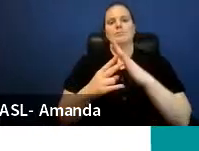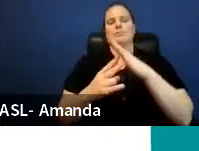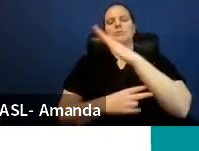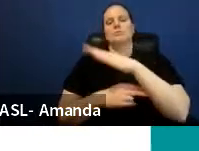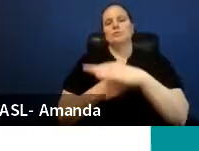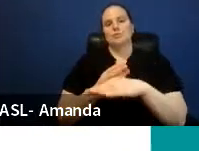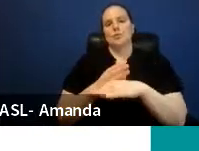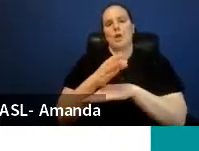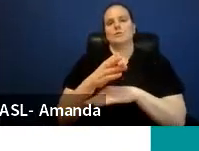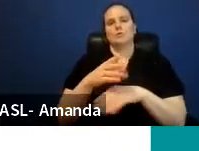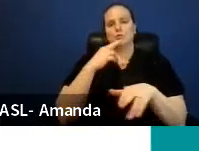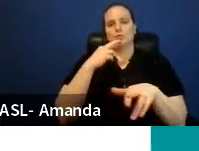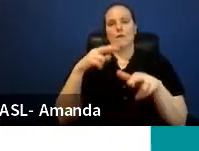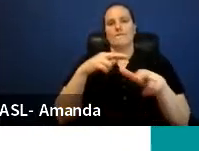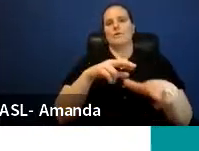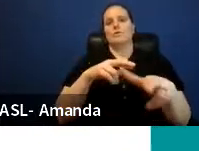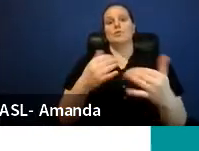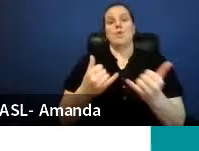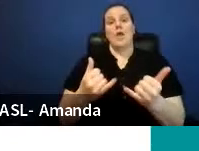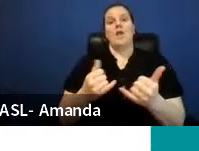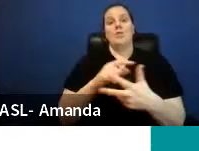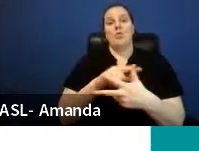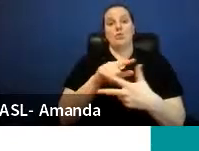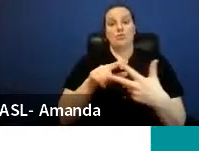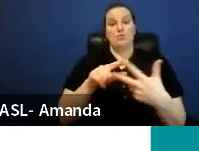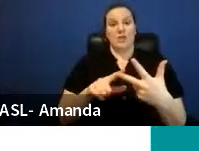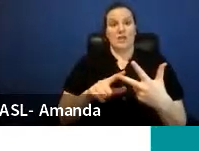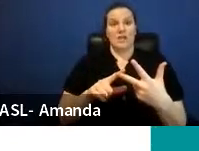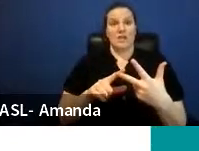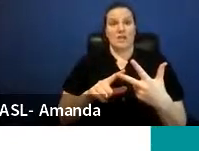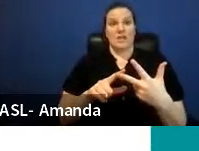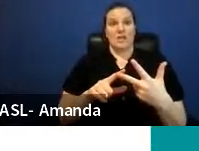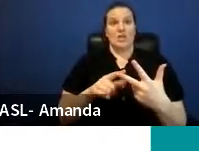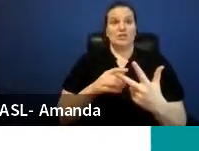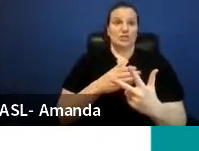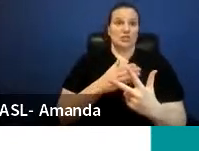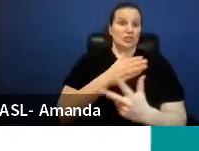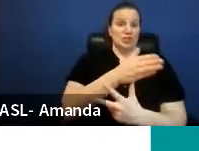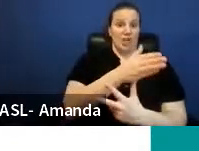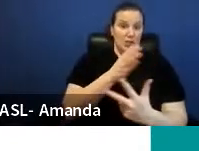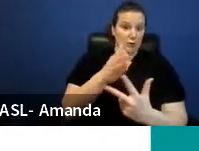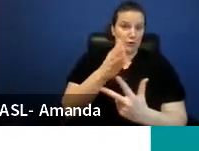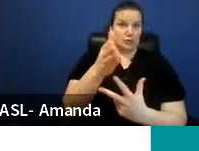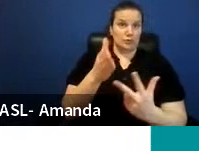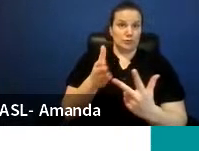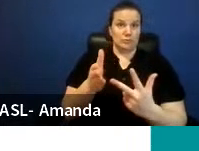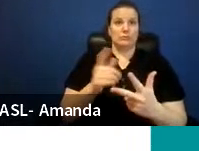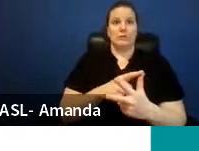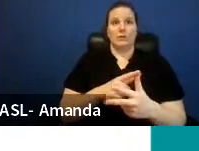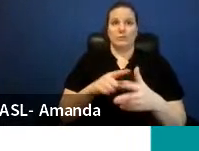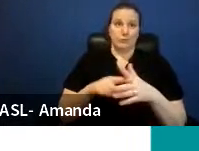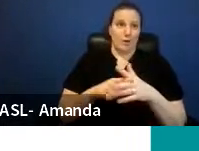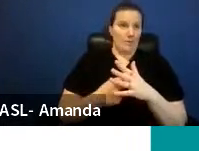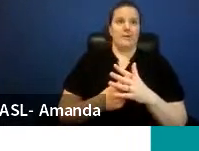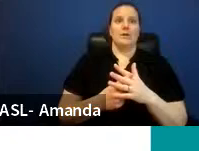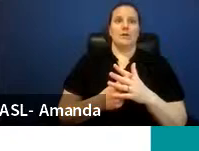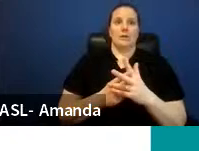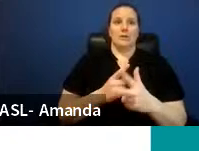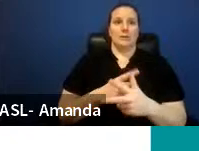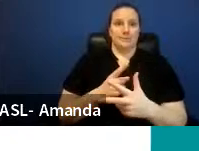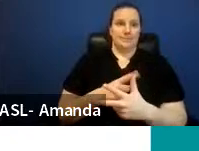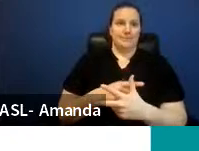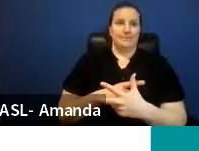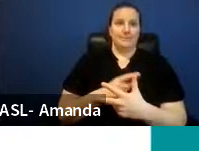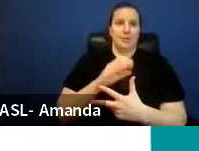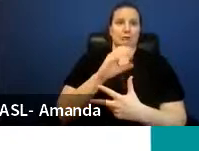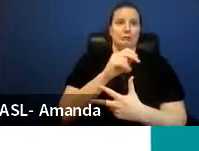today we have three channels that serve river navigation. We have the primary channel, we have